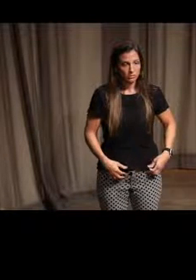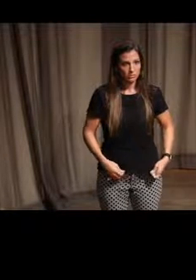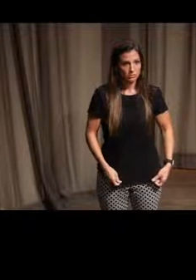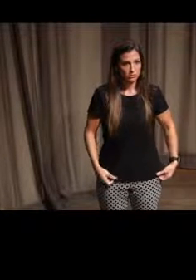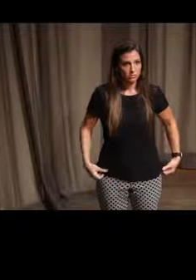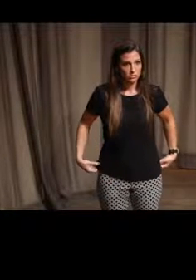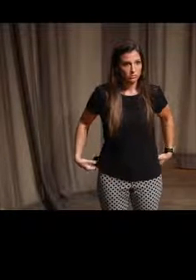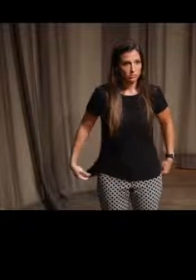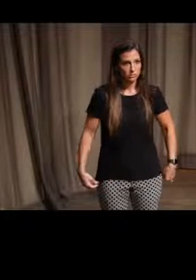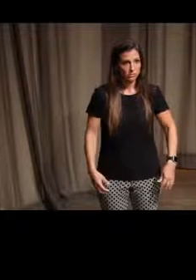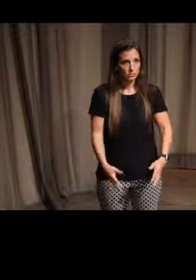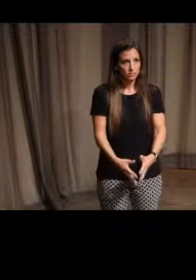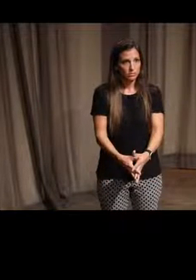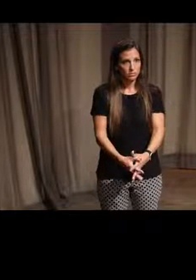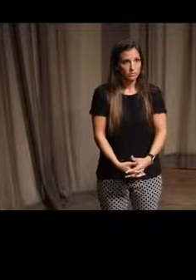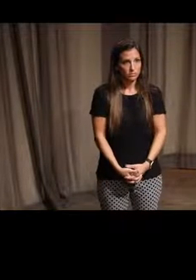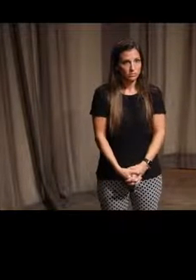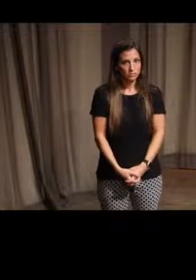pour nous si n'a regardé